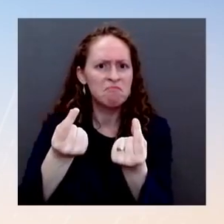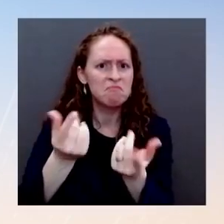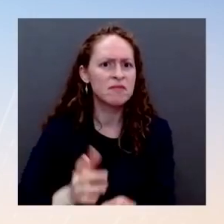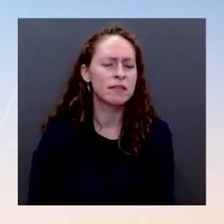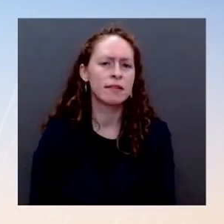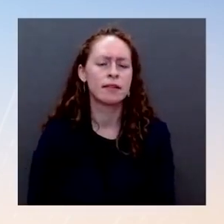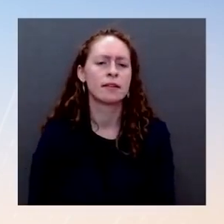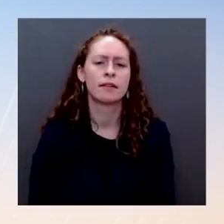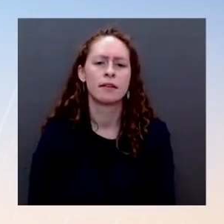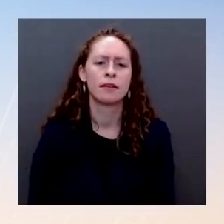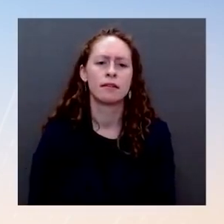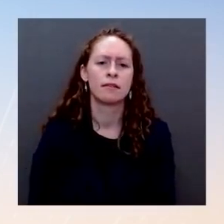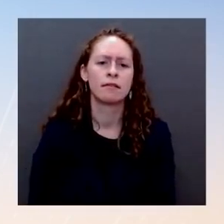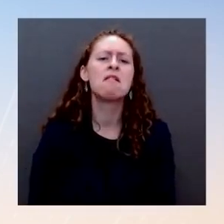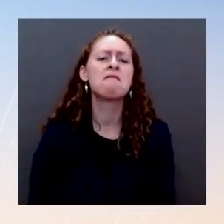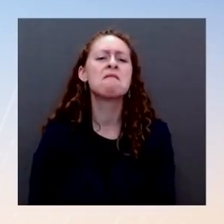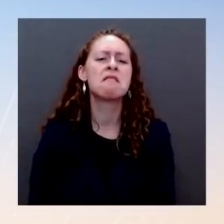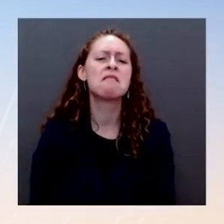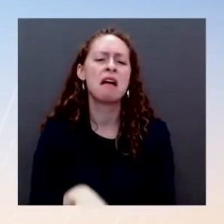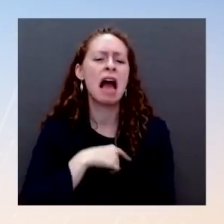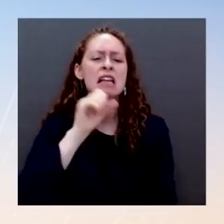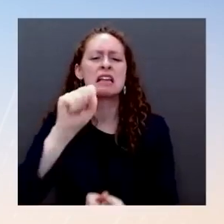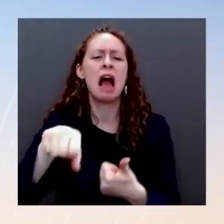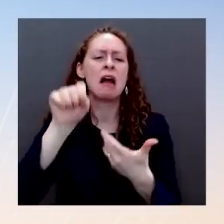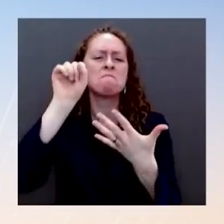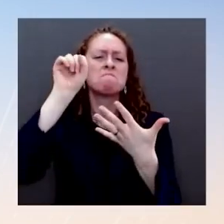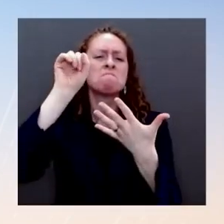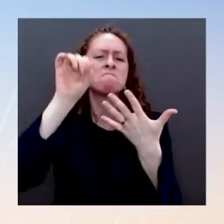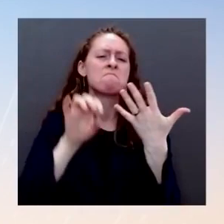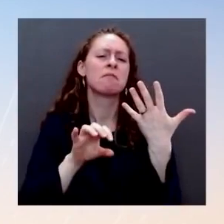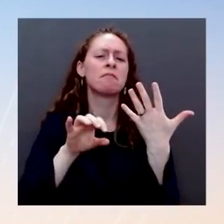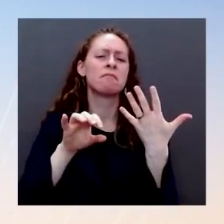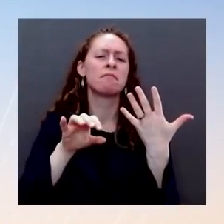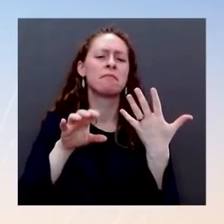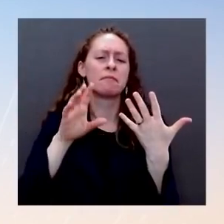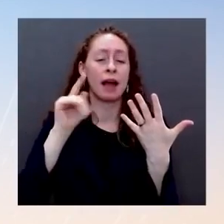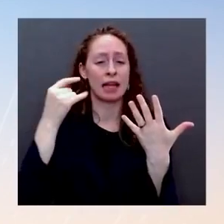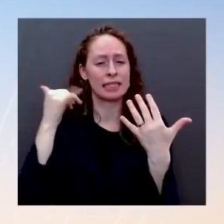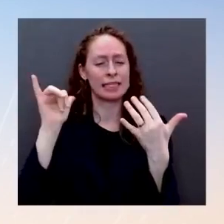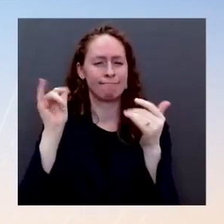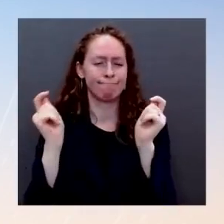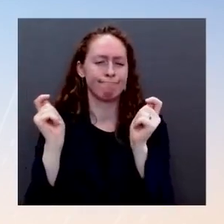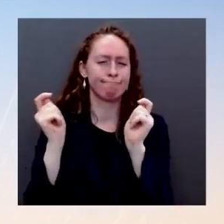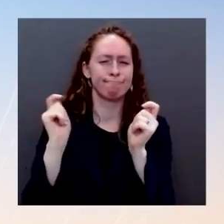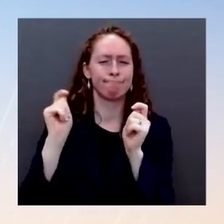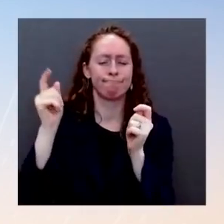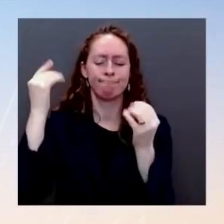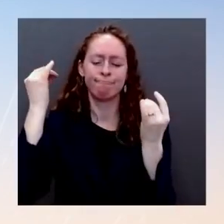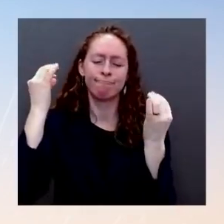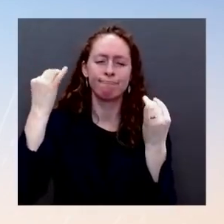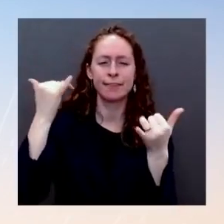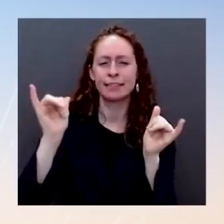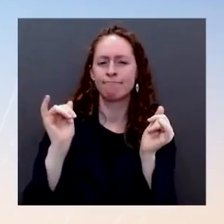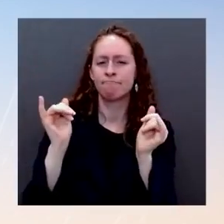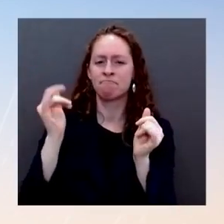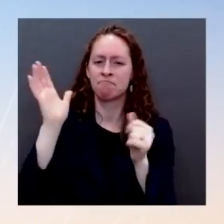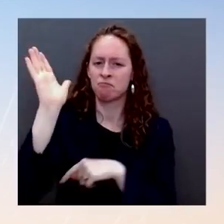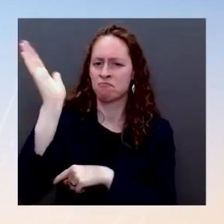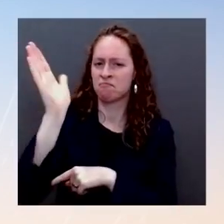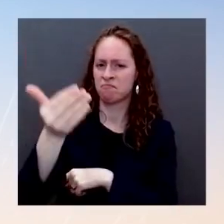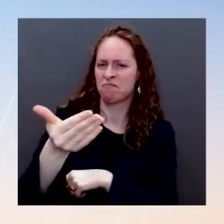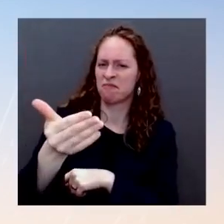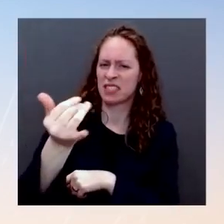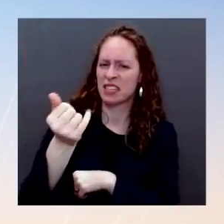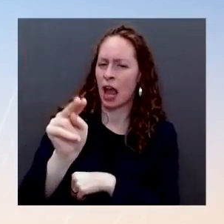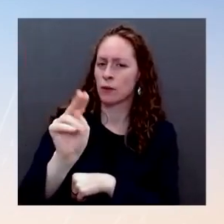remarks. But on the afternoon, what you can expect, I should say, is that the president will speak to the historical significance